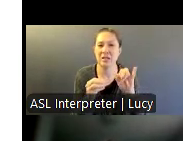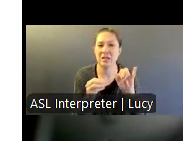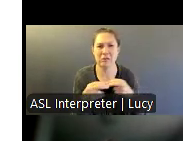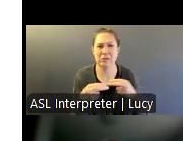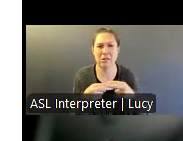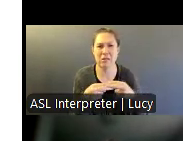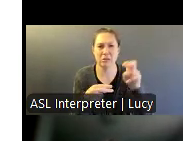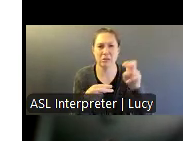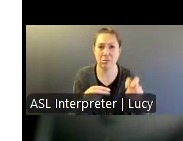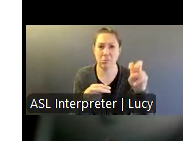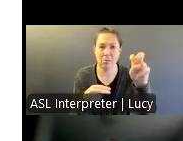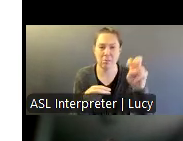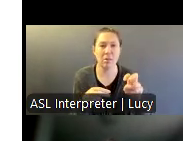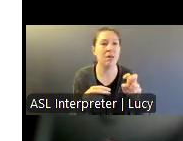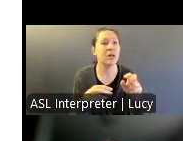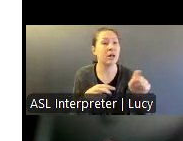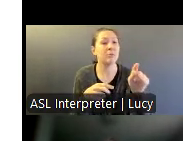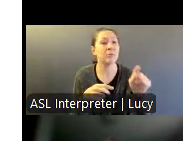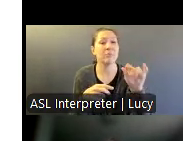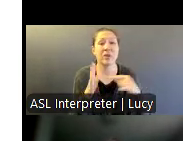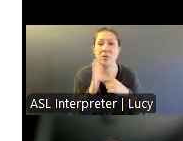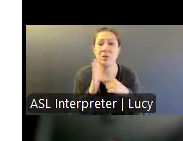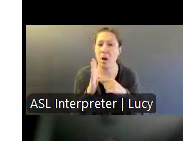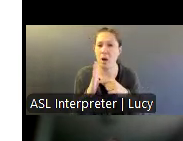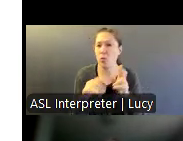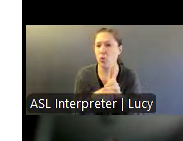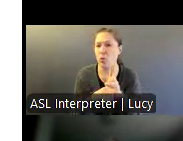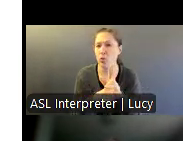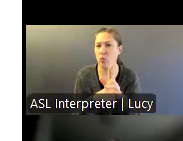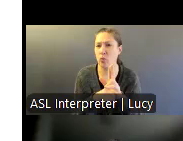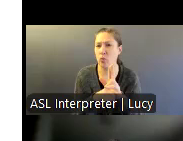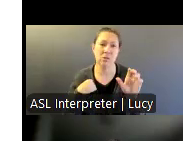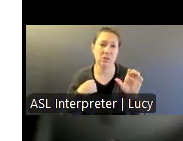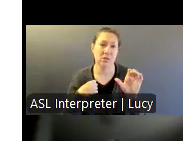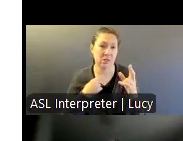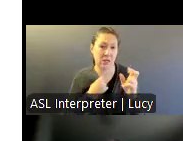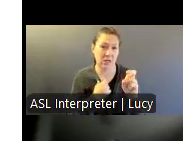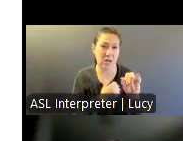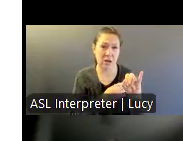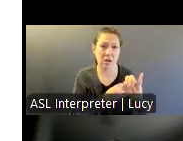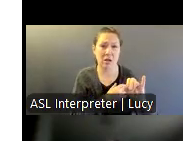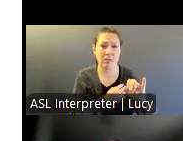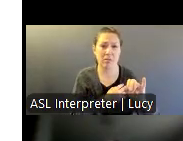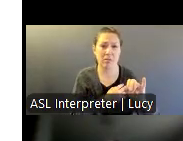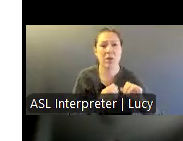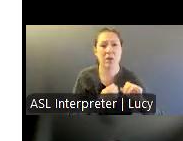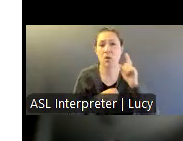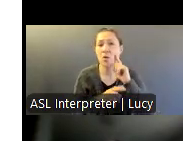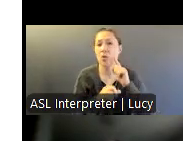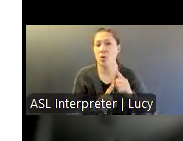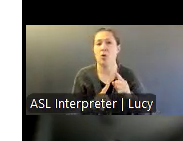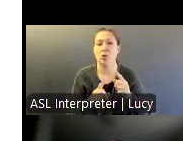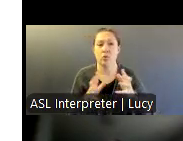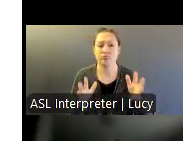is the model that we use for CHEI, and our goal is to promote the health